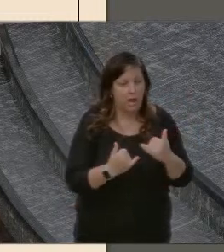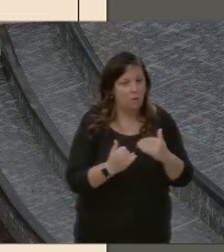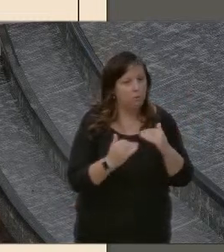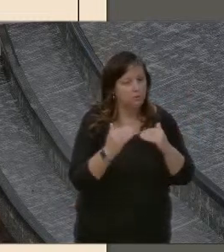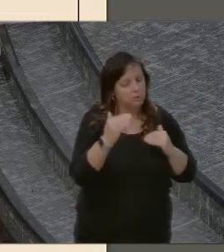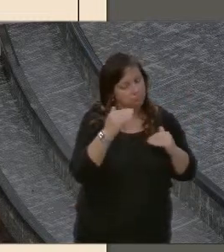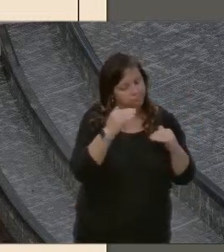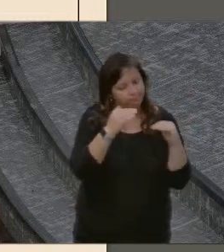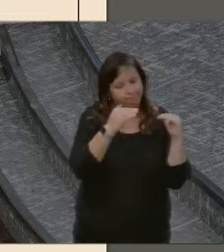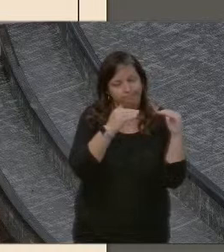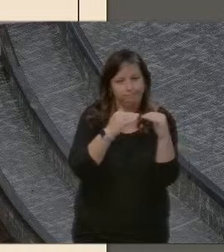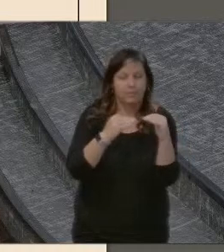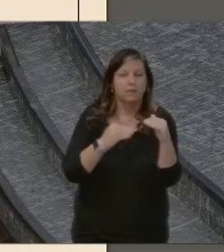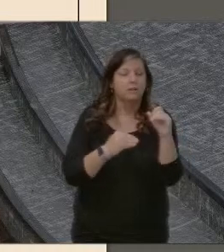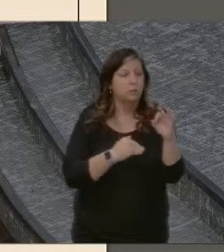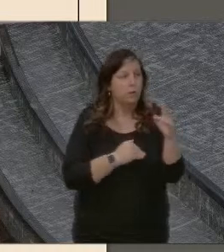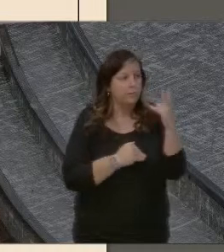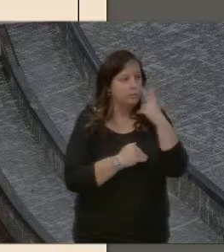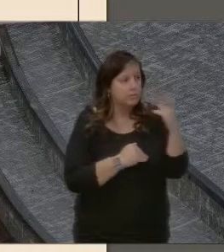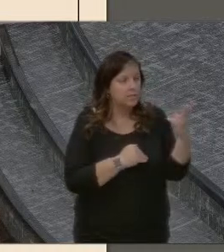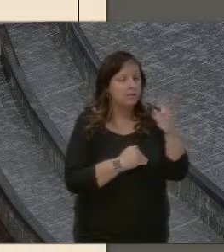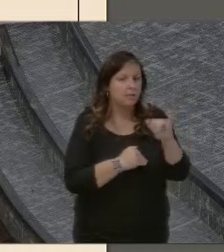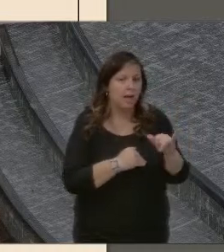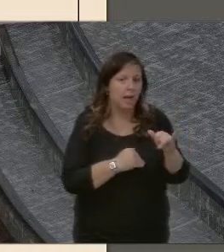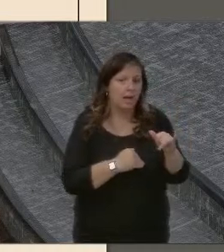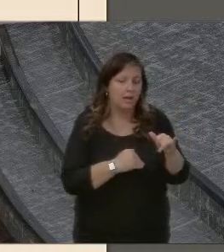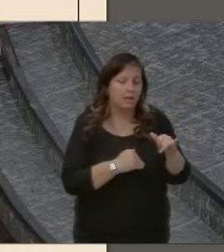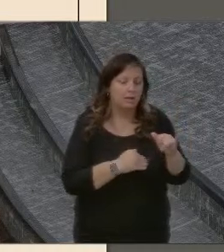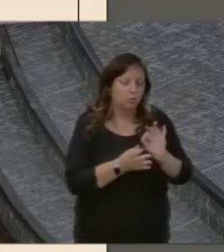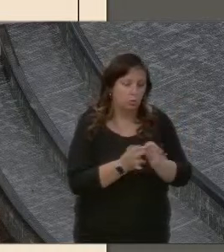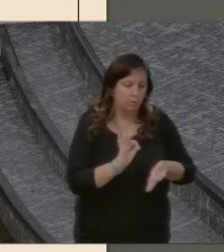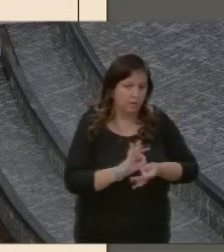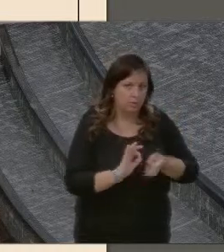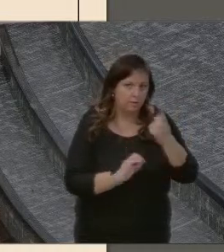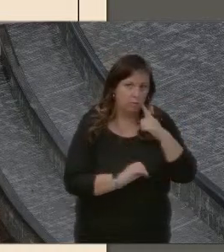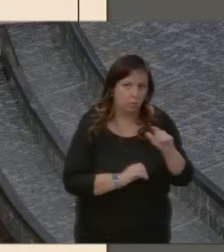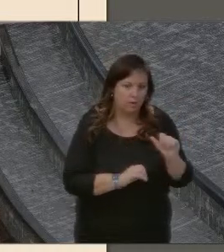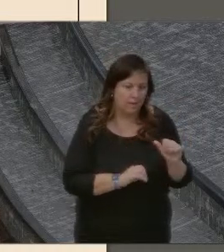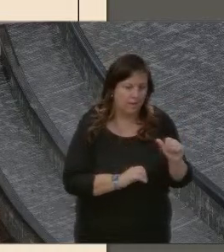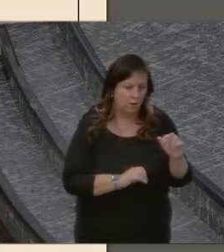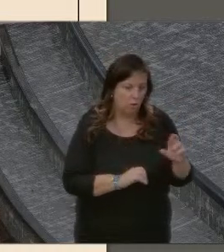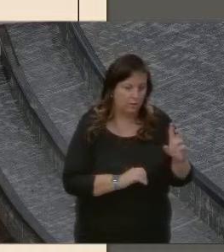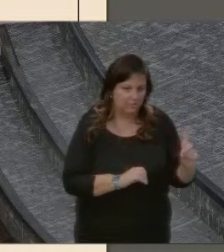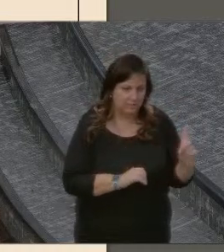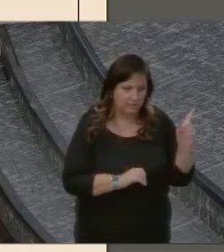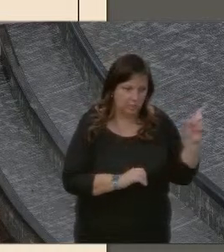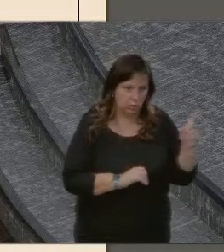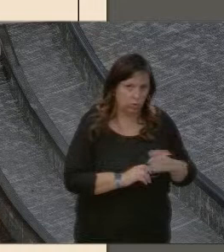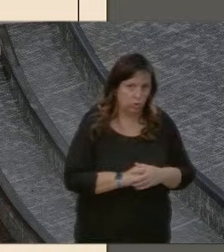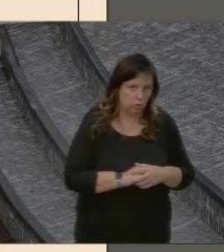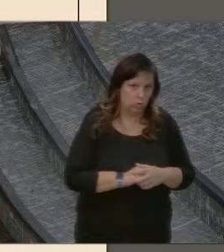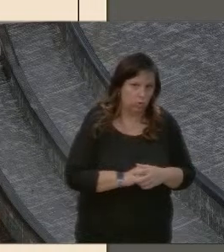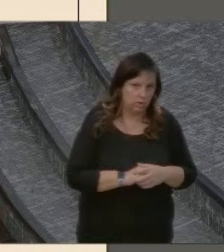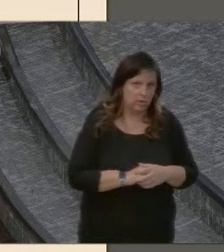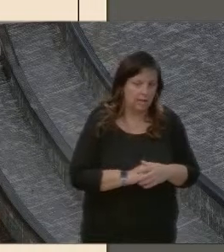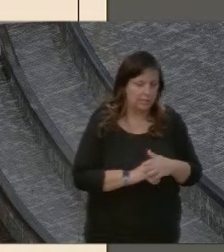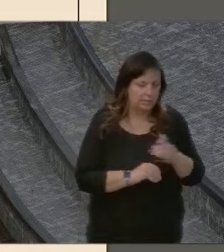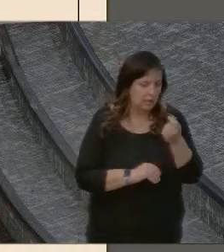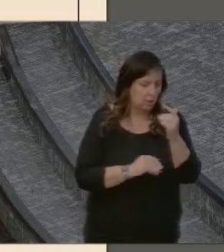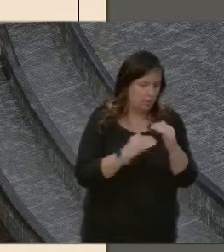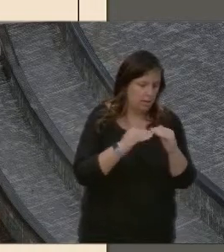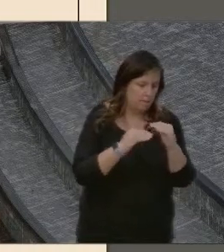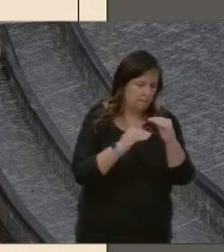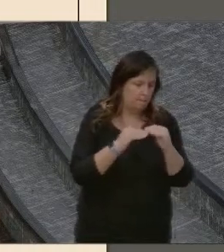if we look at the interpretation of the ARD here, which looks to be just slightly above